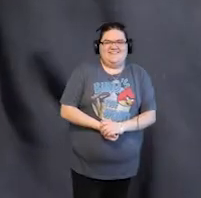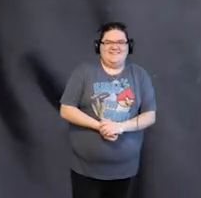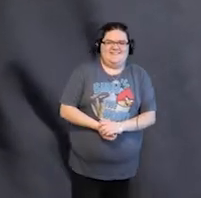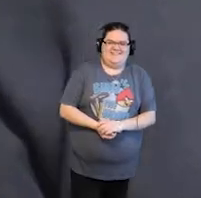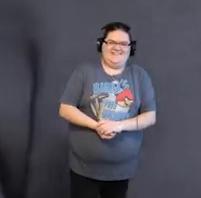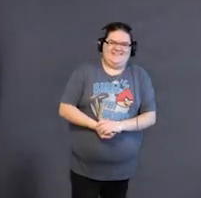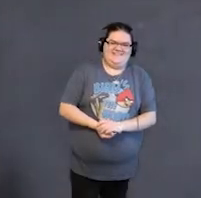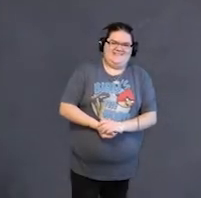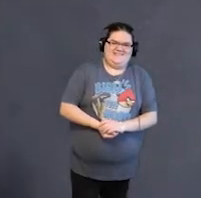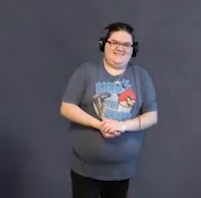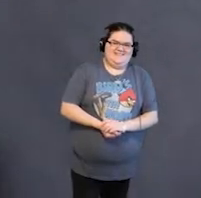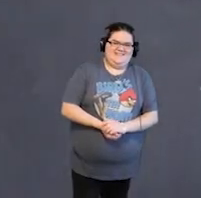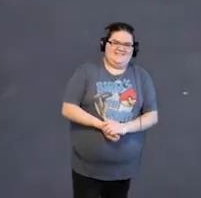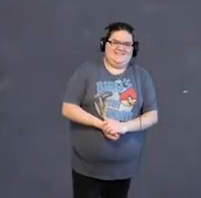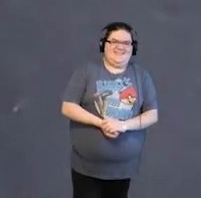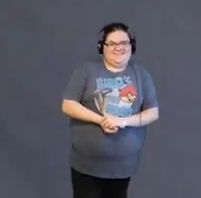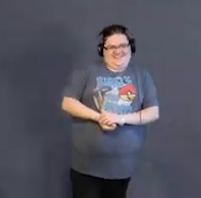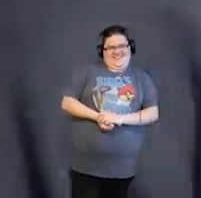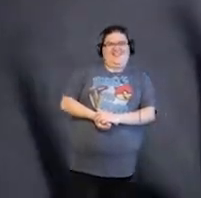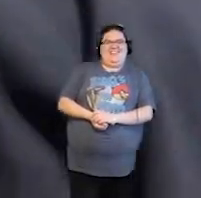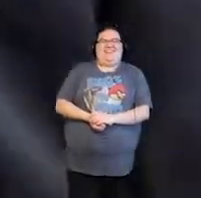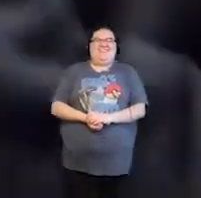How do you get 3 million views on this? I don't know, man.